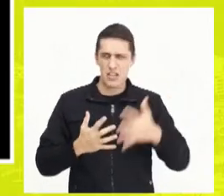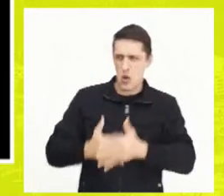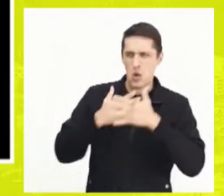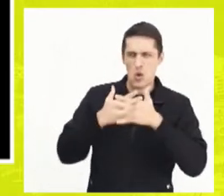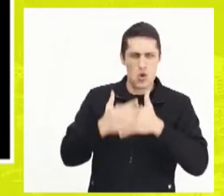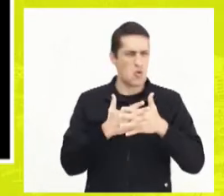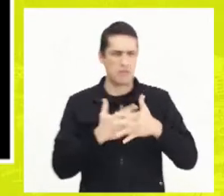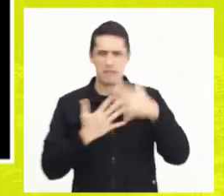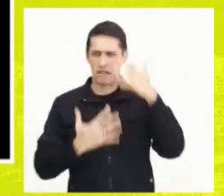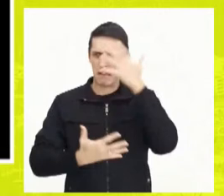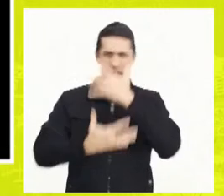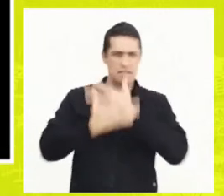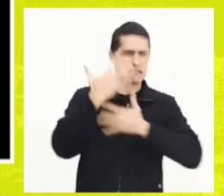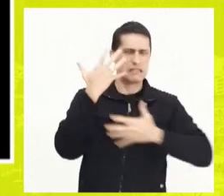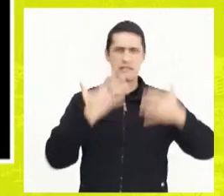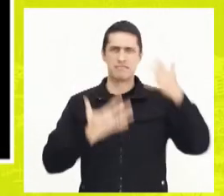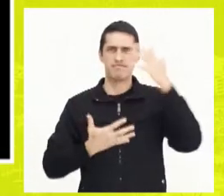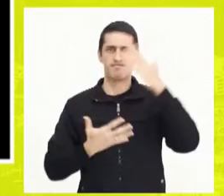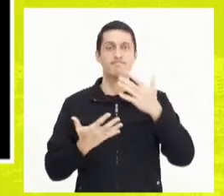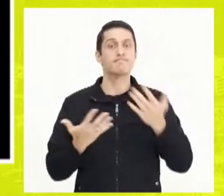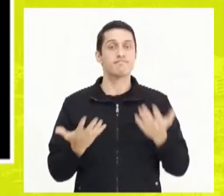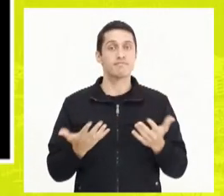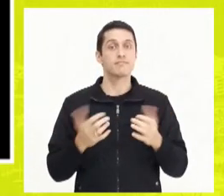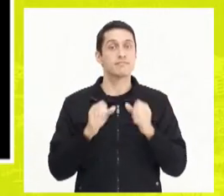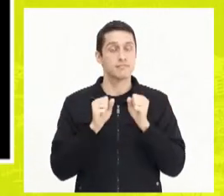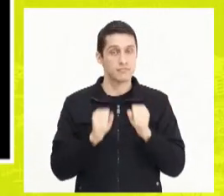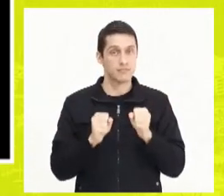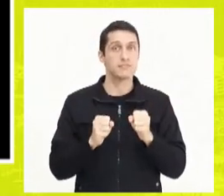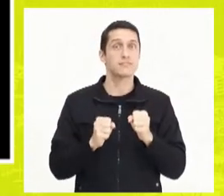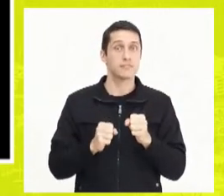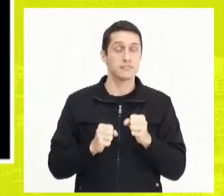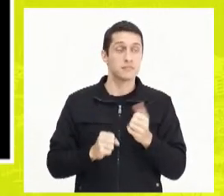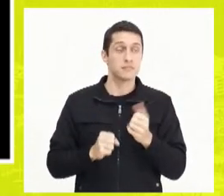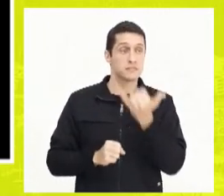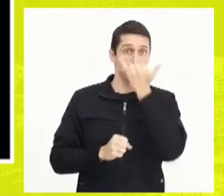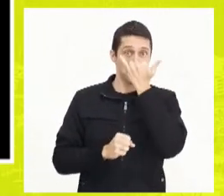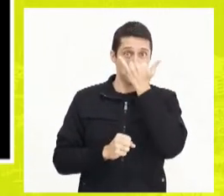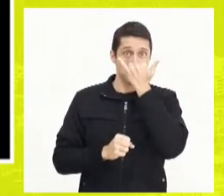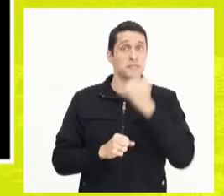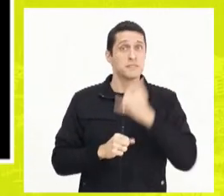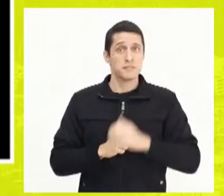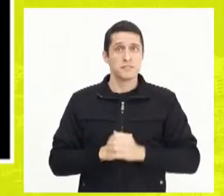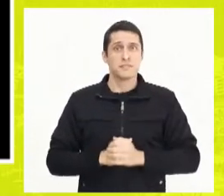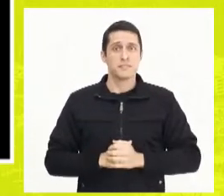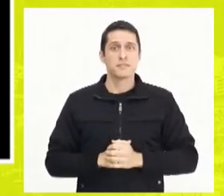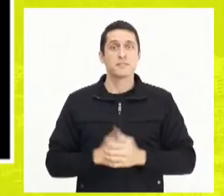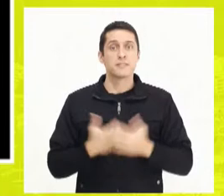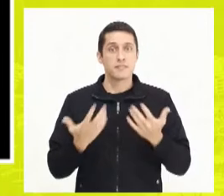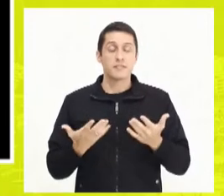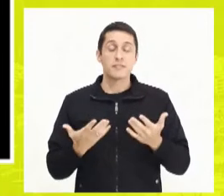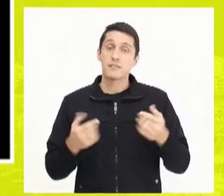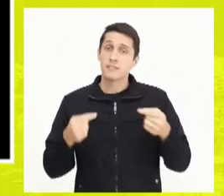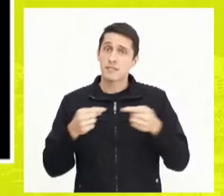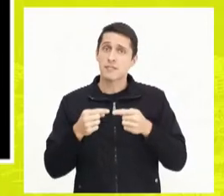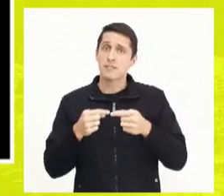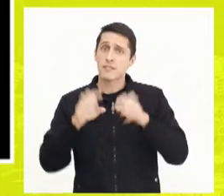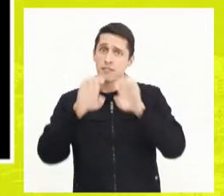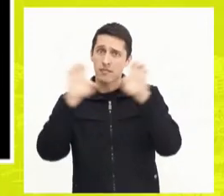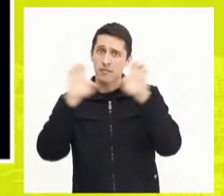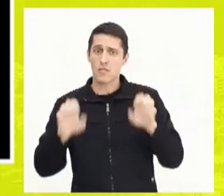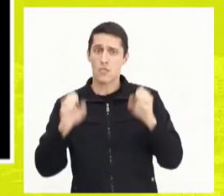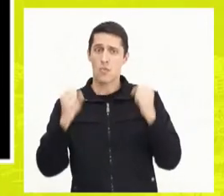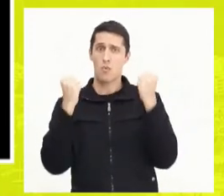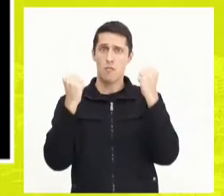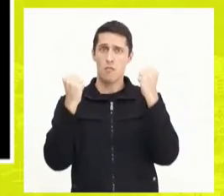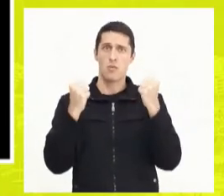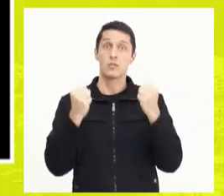misunderstanding to provoke fights you know you know so uh they really